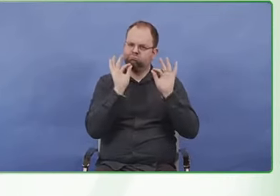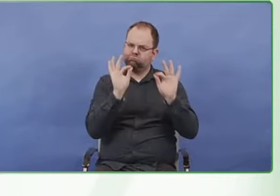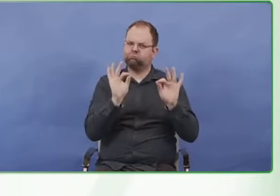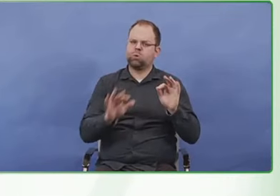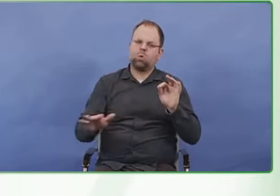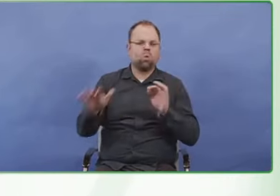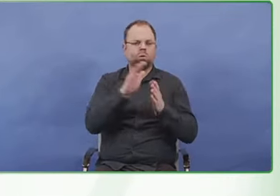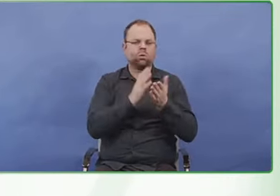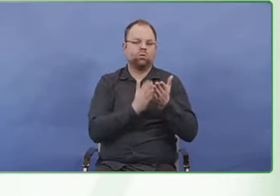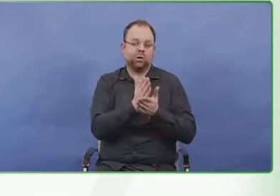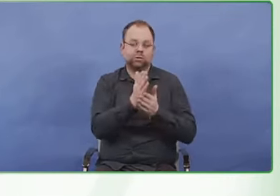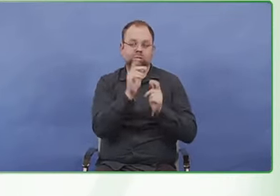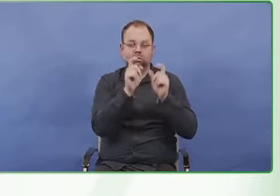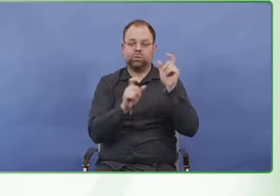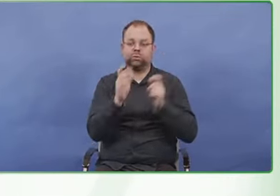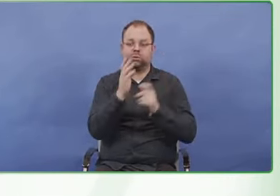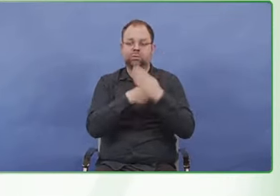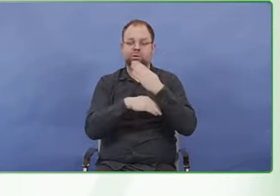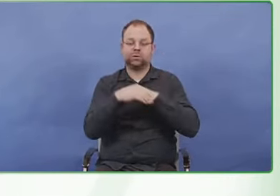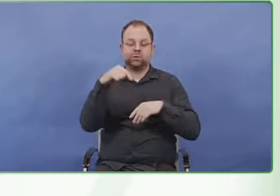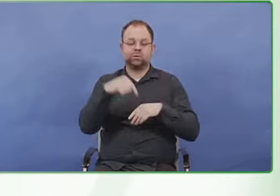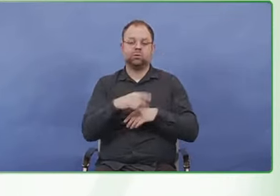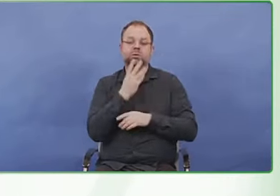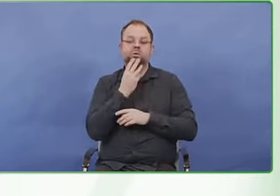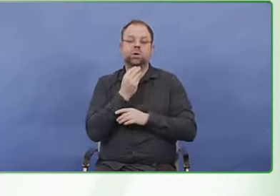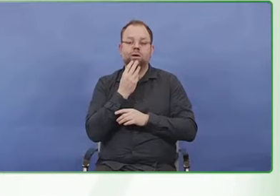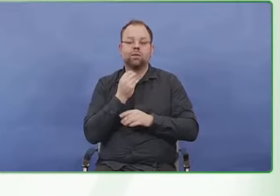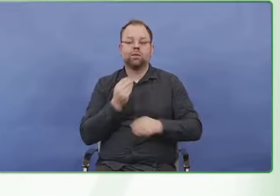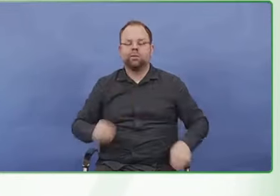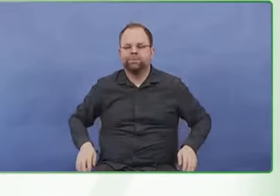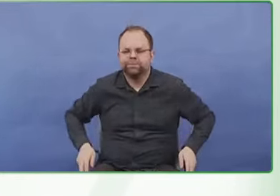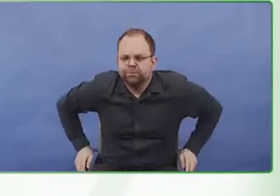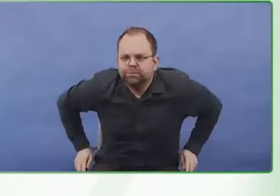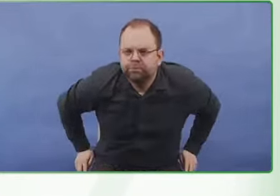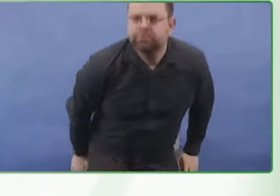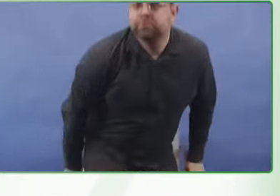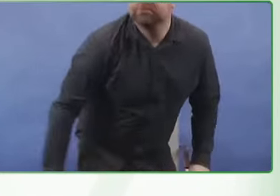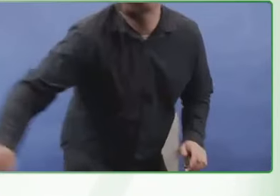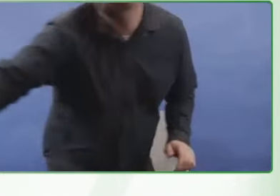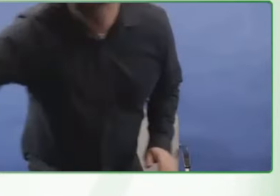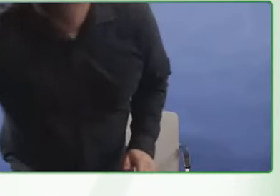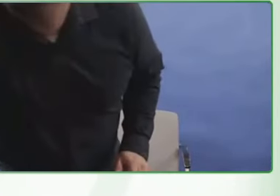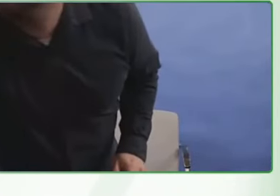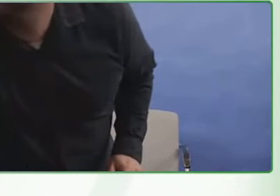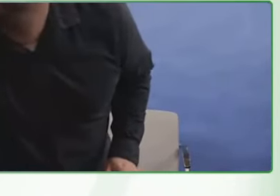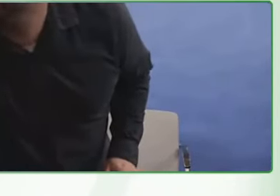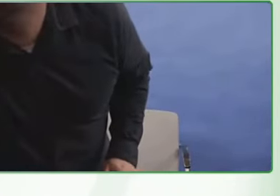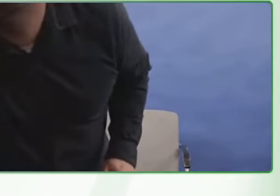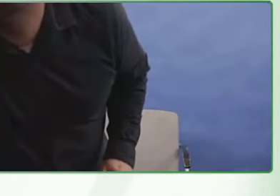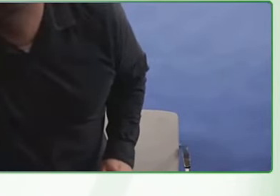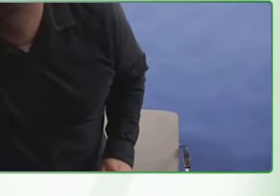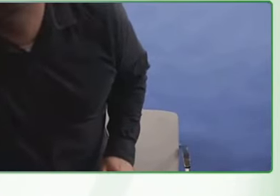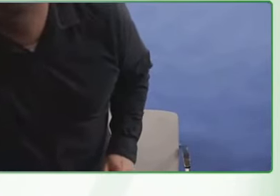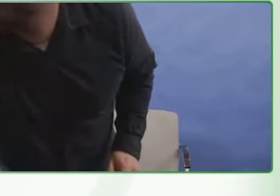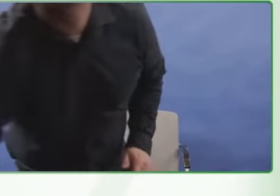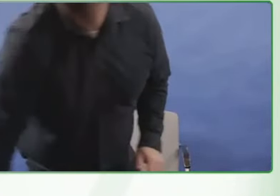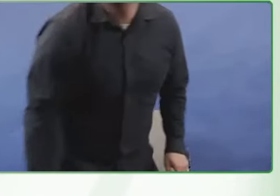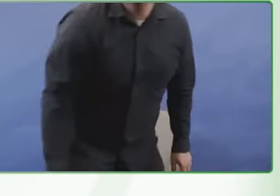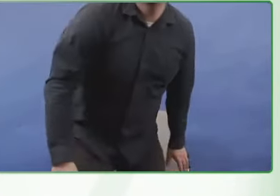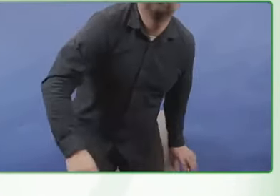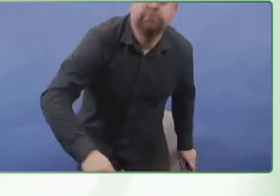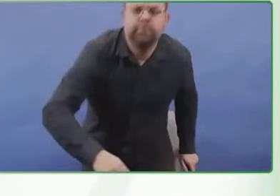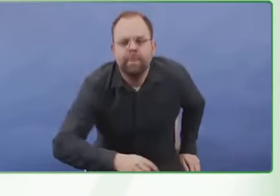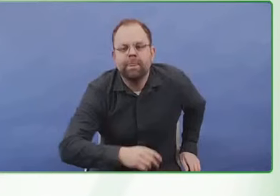Israel are able to enjoy equal rights and equal opportunities to allow them live regular